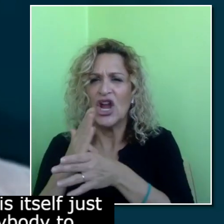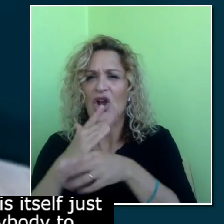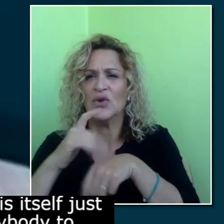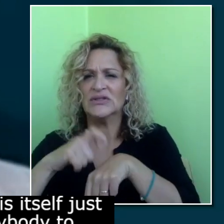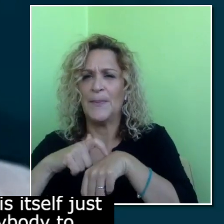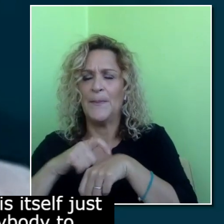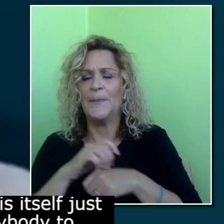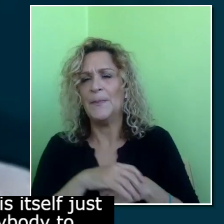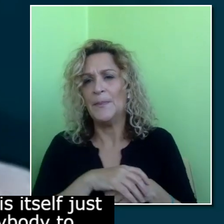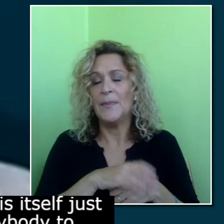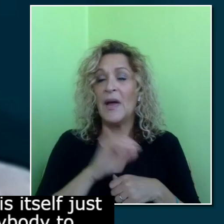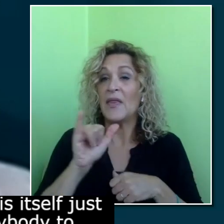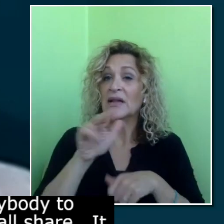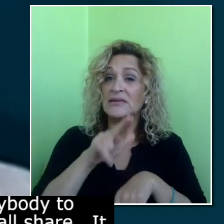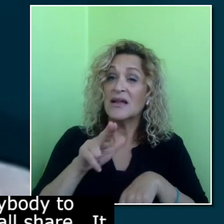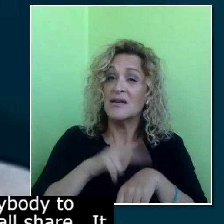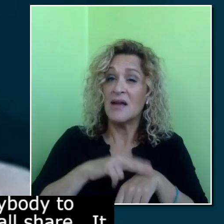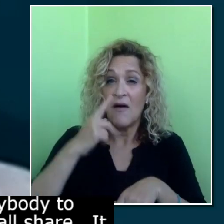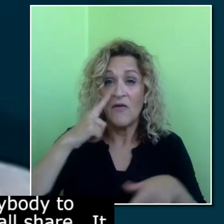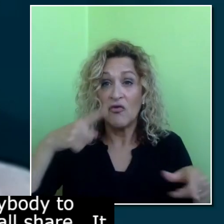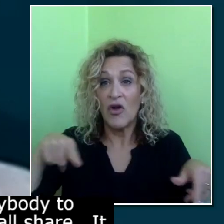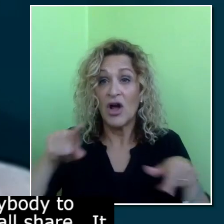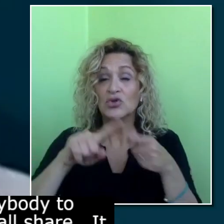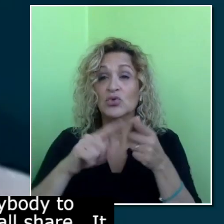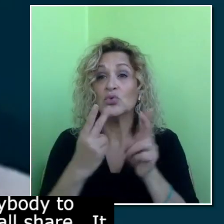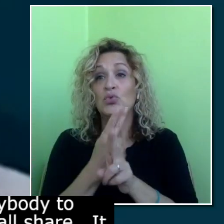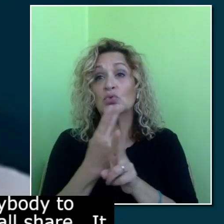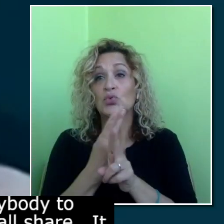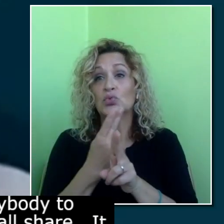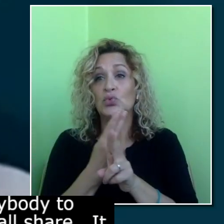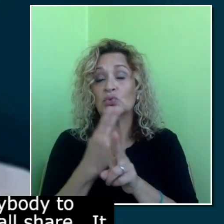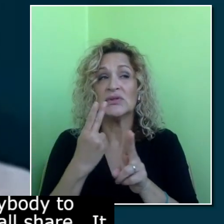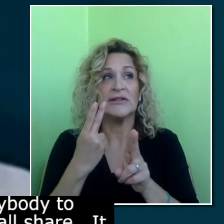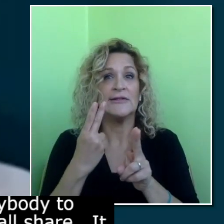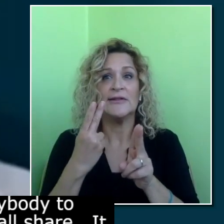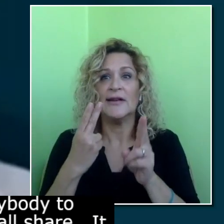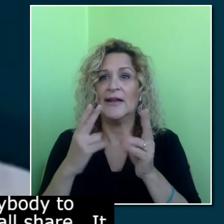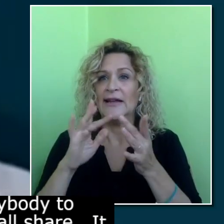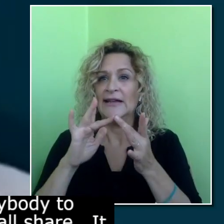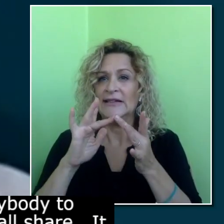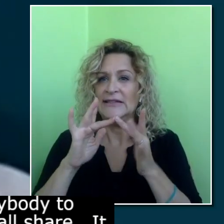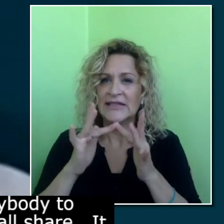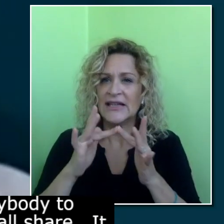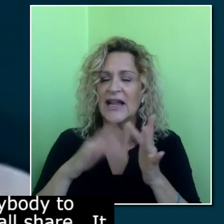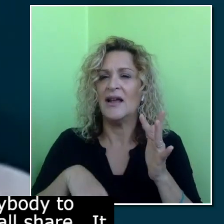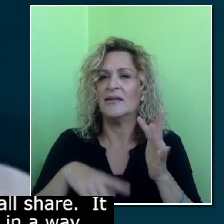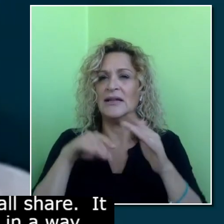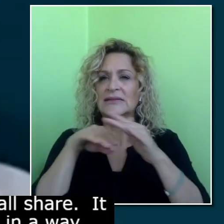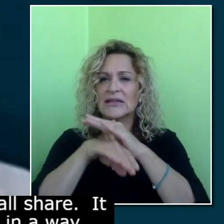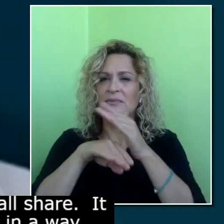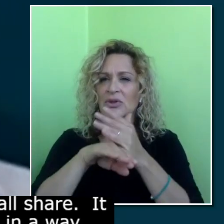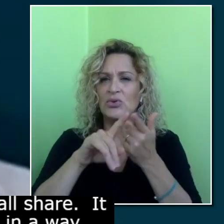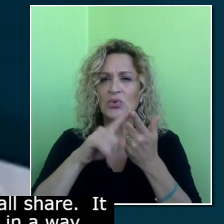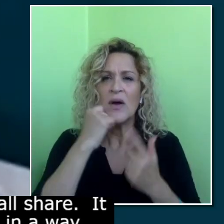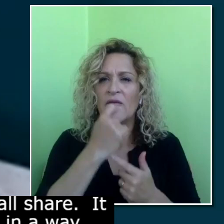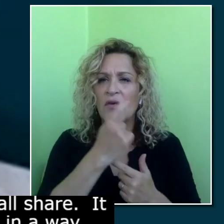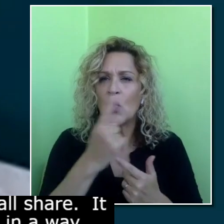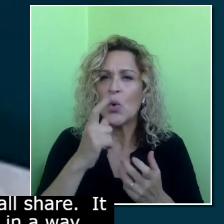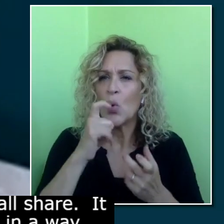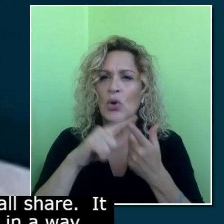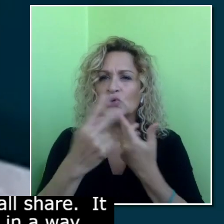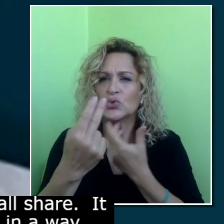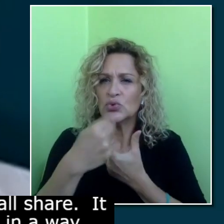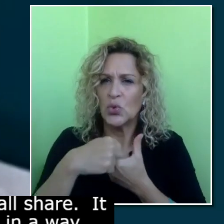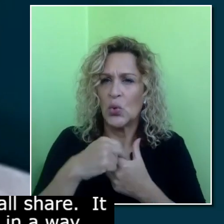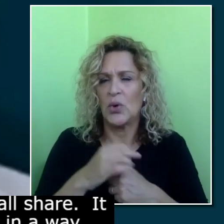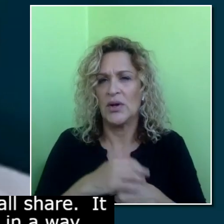make sure we use the internet in a way that is accessible to everyone who wants to participate. That puts demands